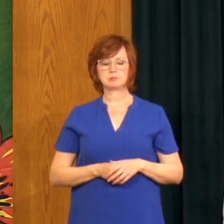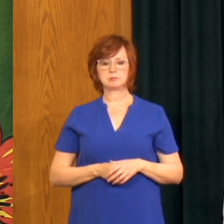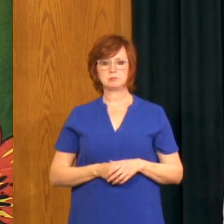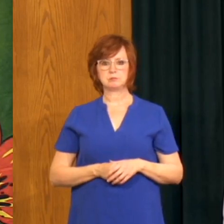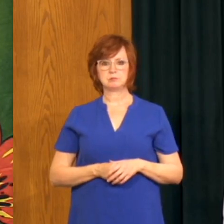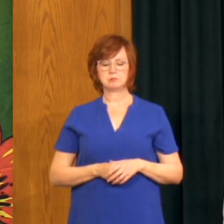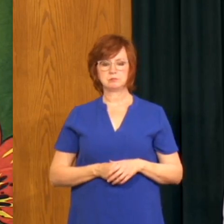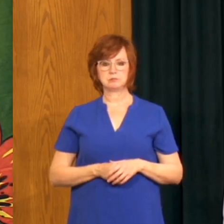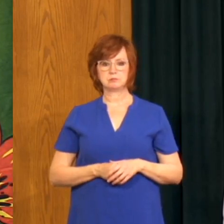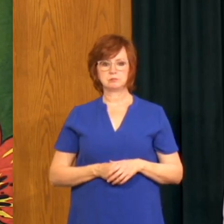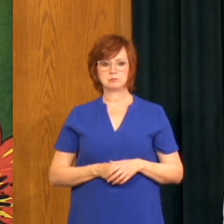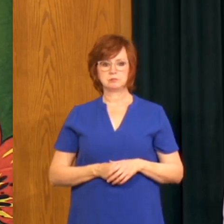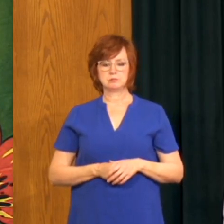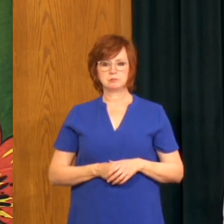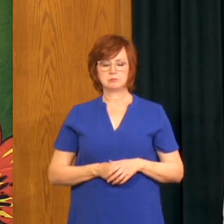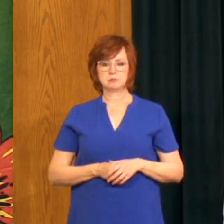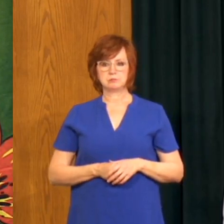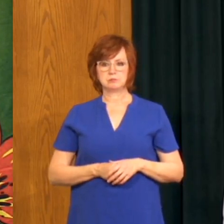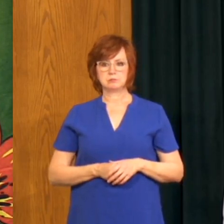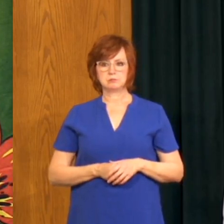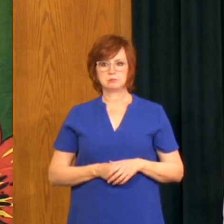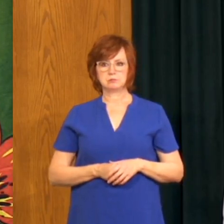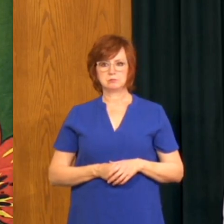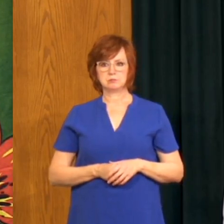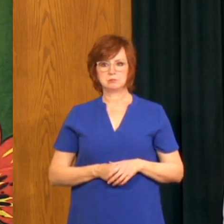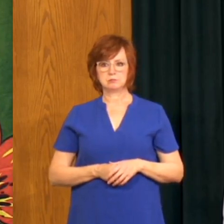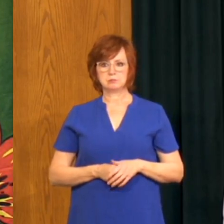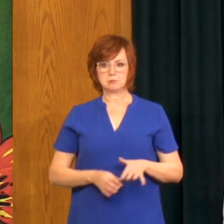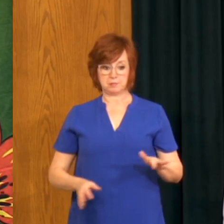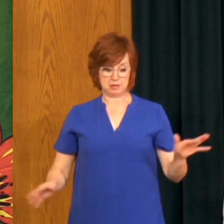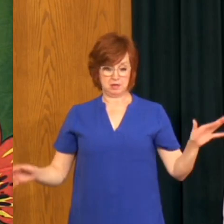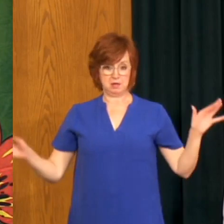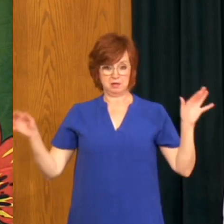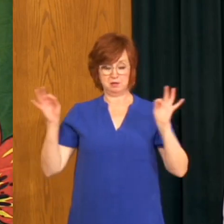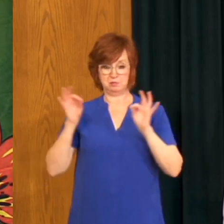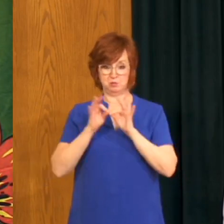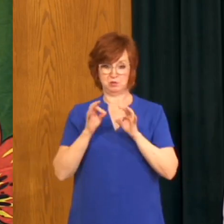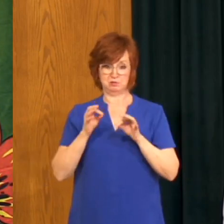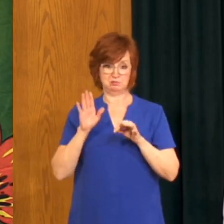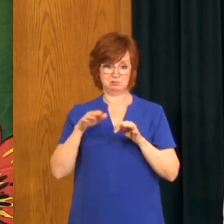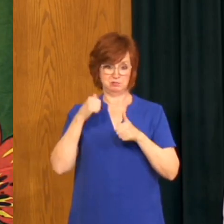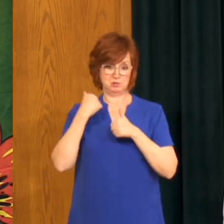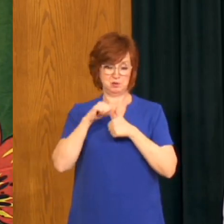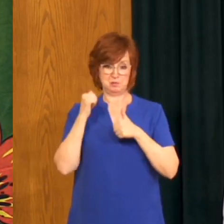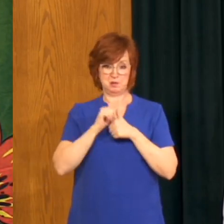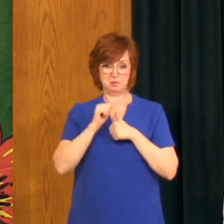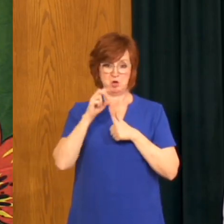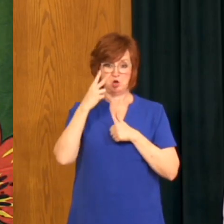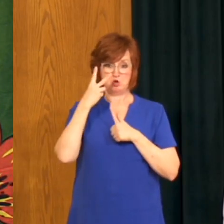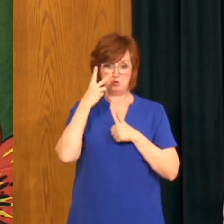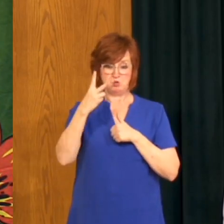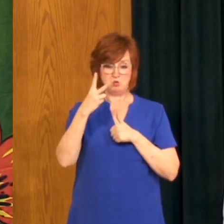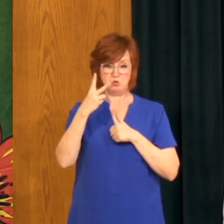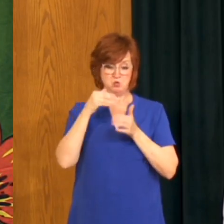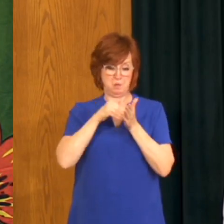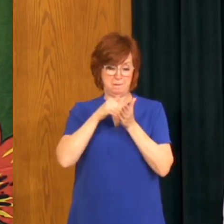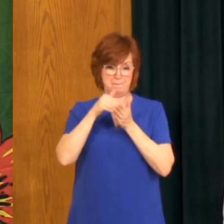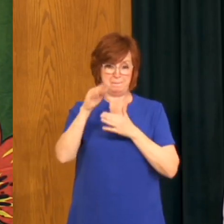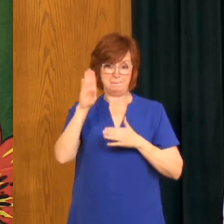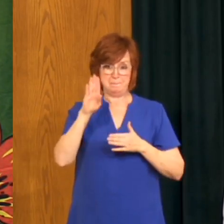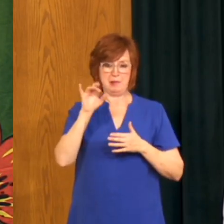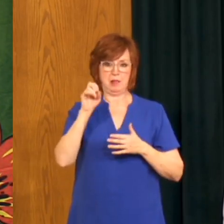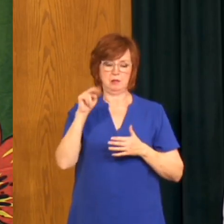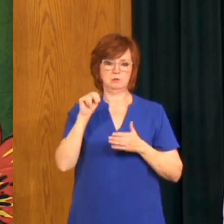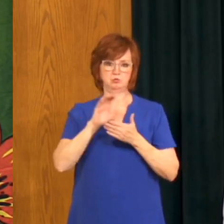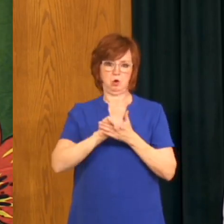our monumental investment in infrastructure, if you will, $2 billion. We've added to an already 2-year, $5.5